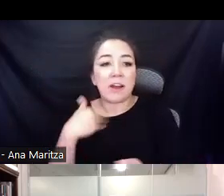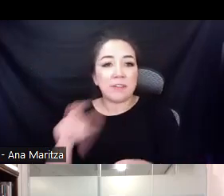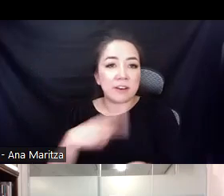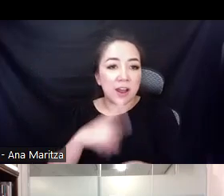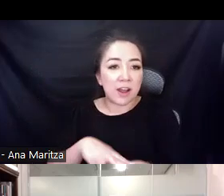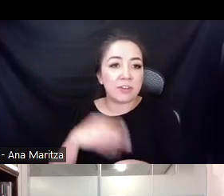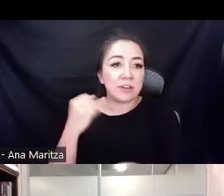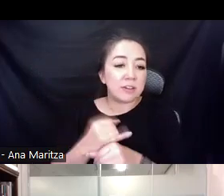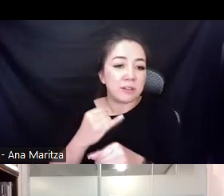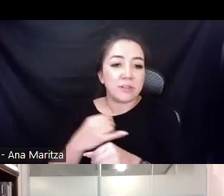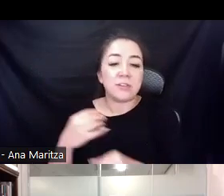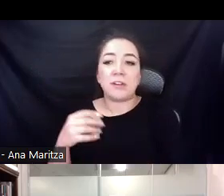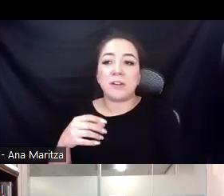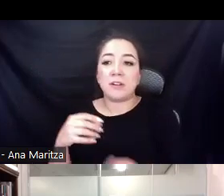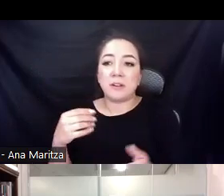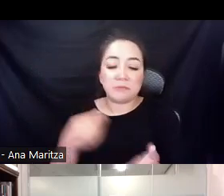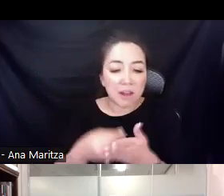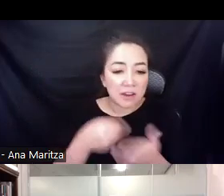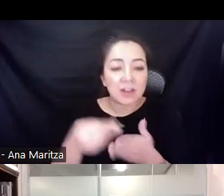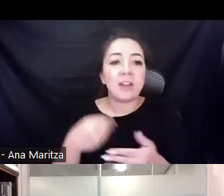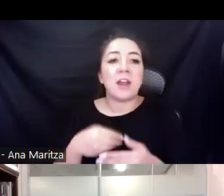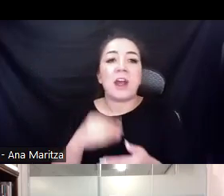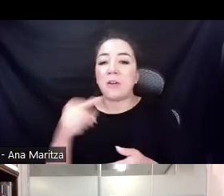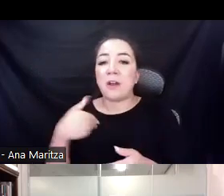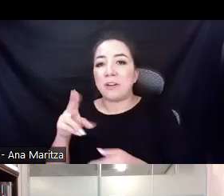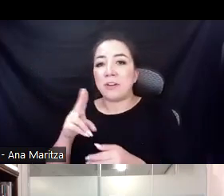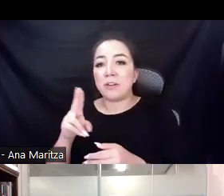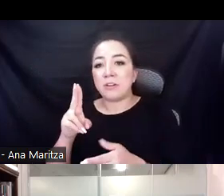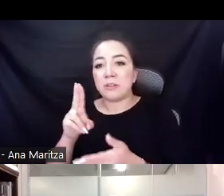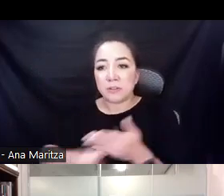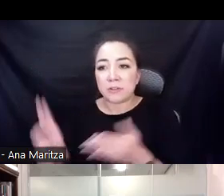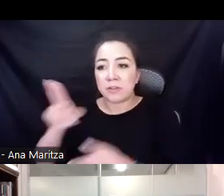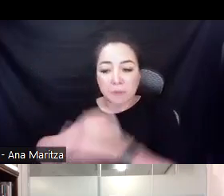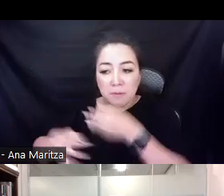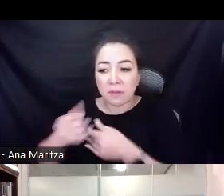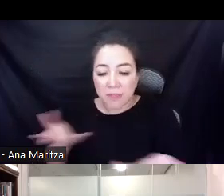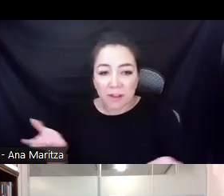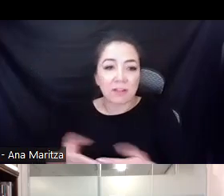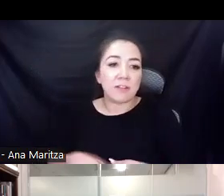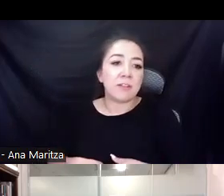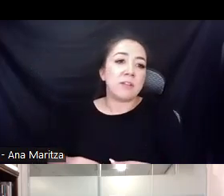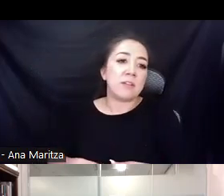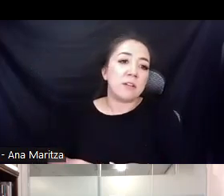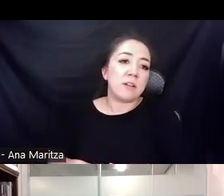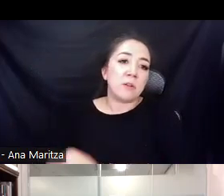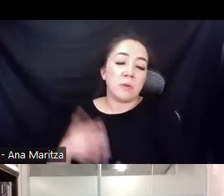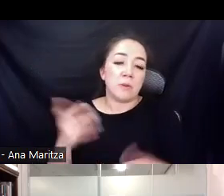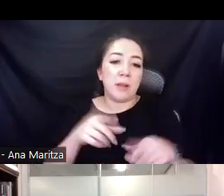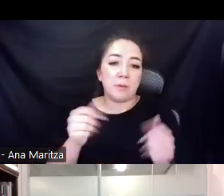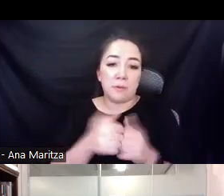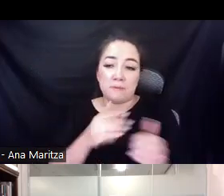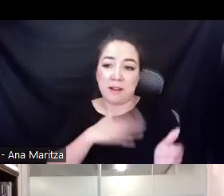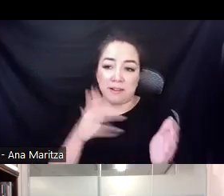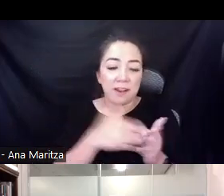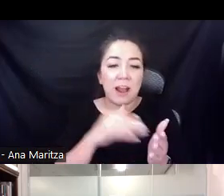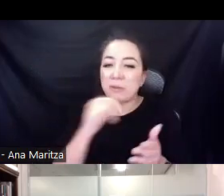Aging funding, and I don't have a university to supplement things. And so what's gone on in my center, I don't think is too different from